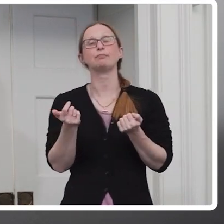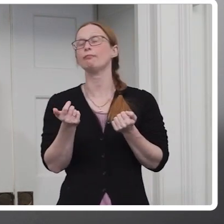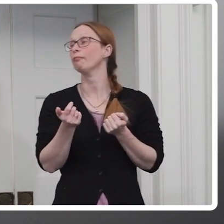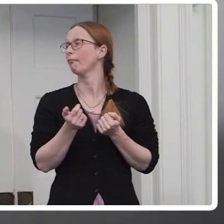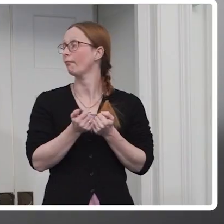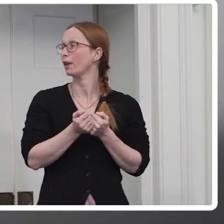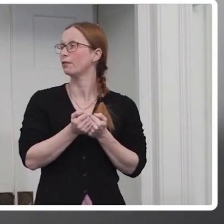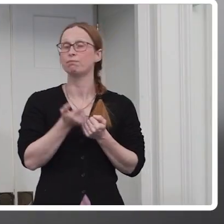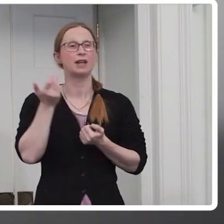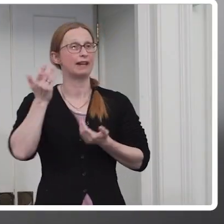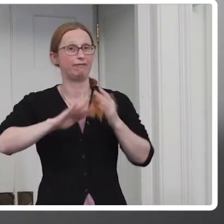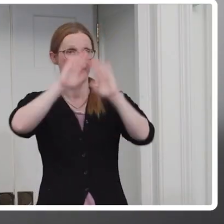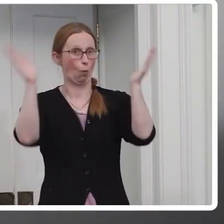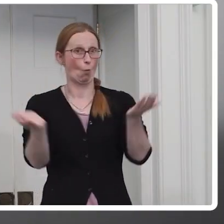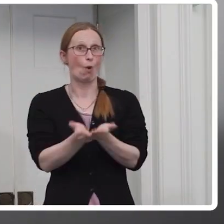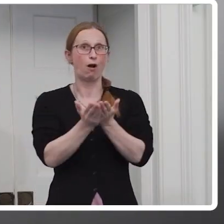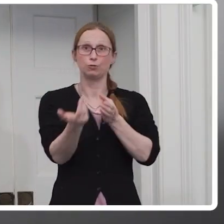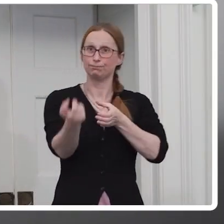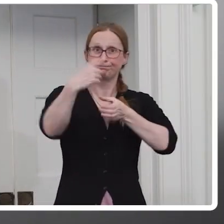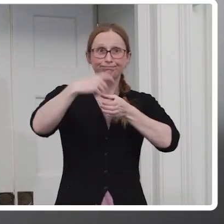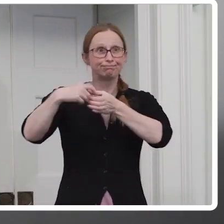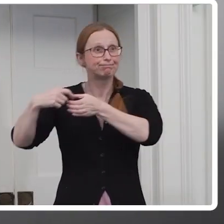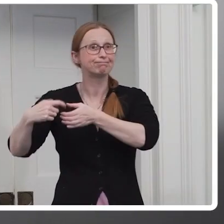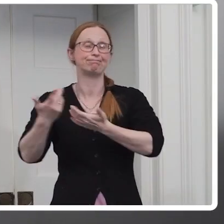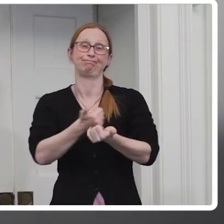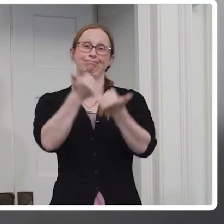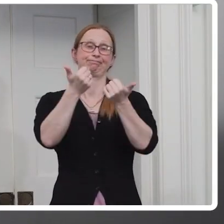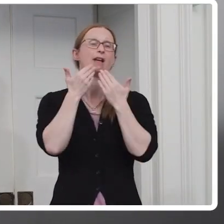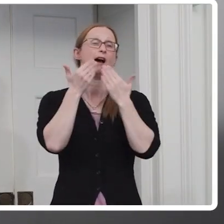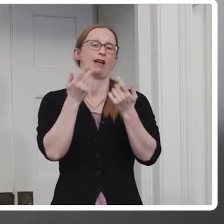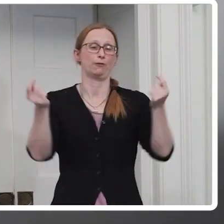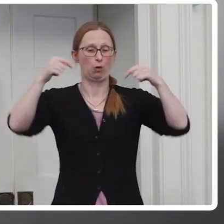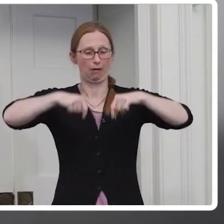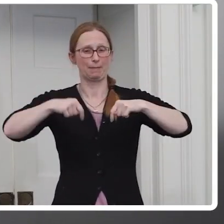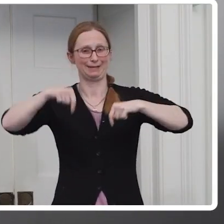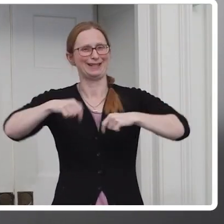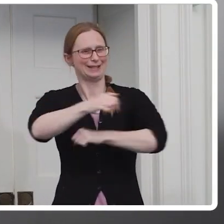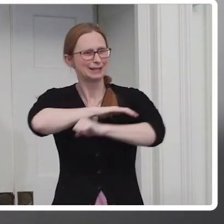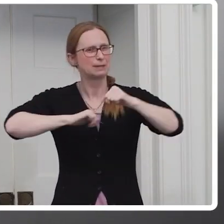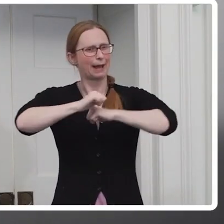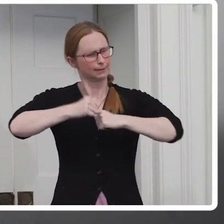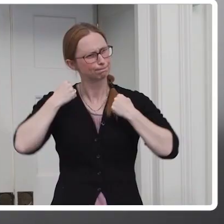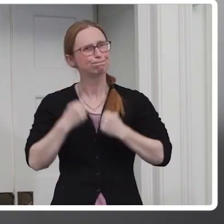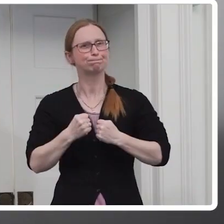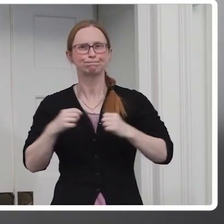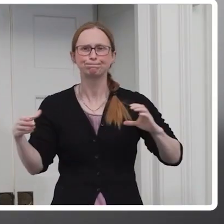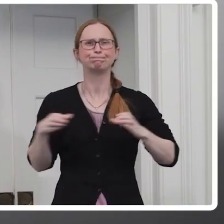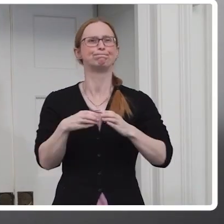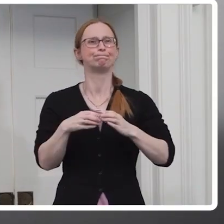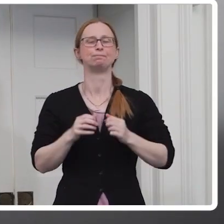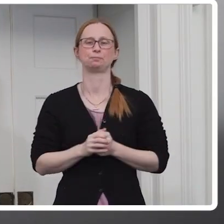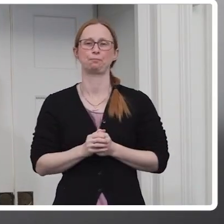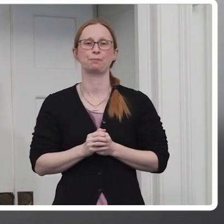those joining us from across the world, and thank you for coming together in this space of